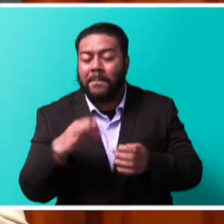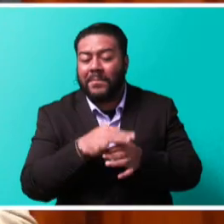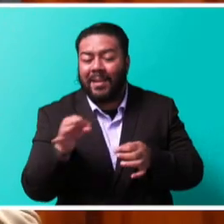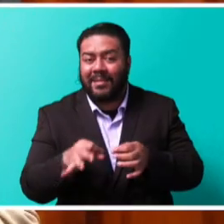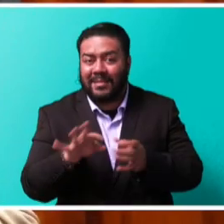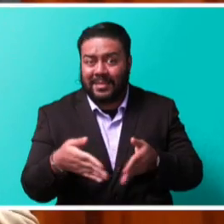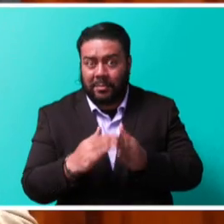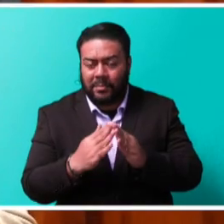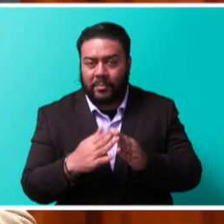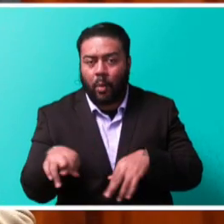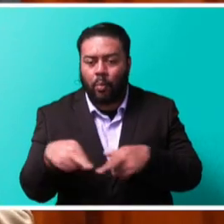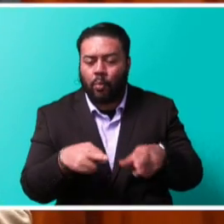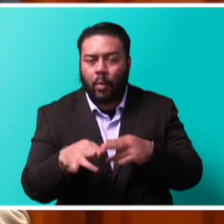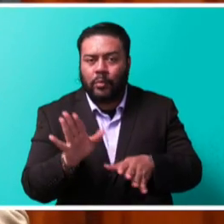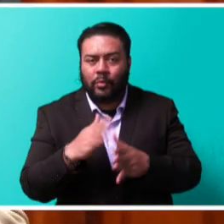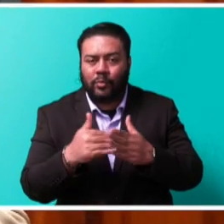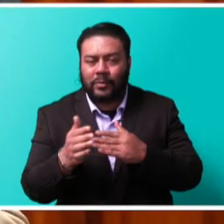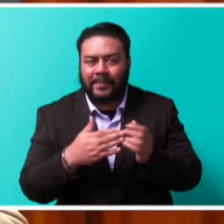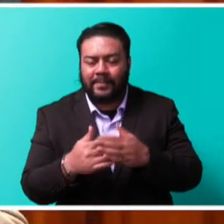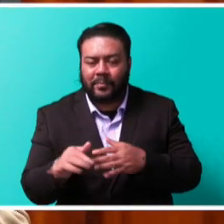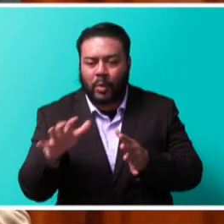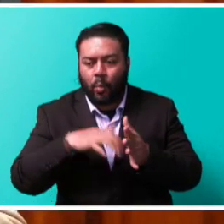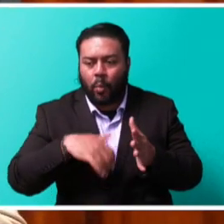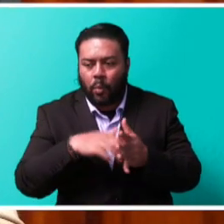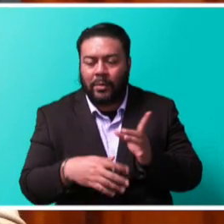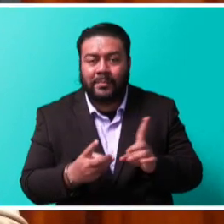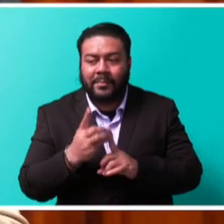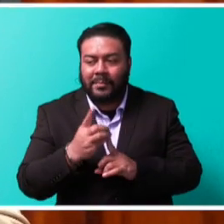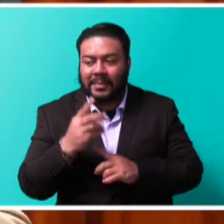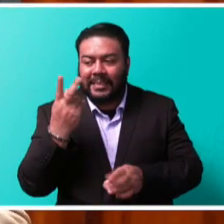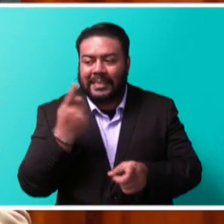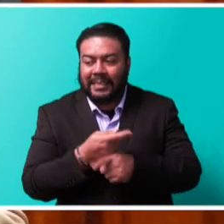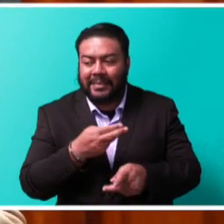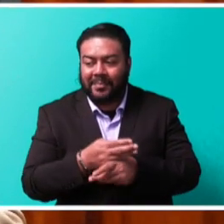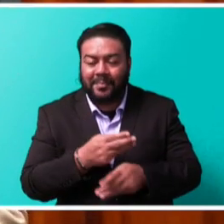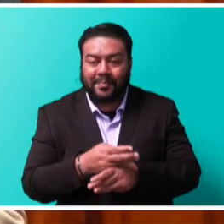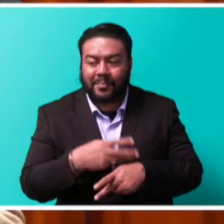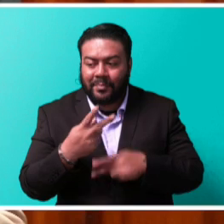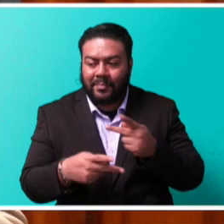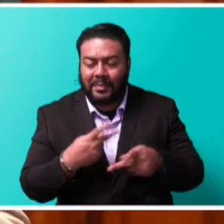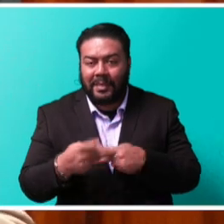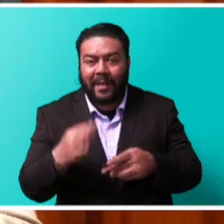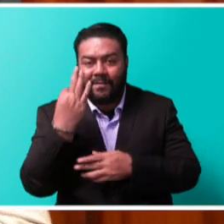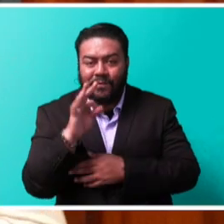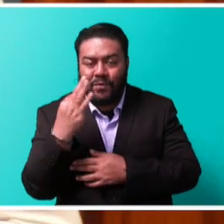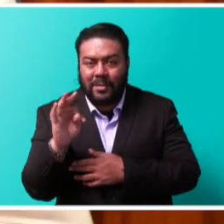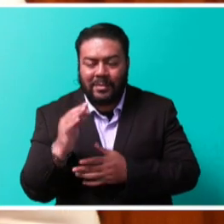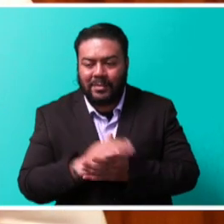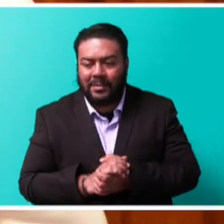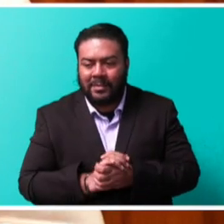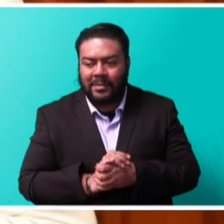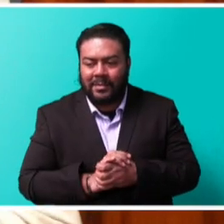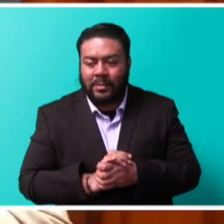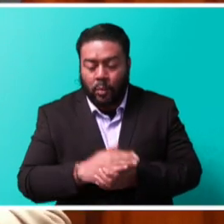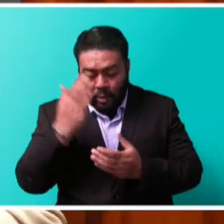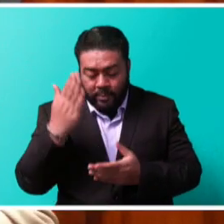establishment, road construction, quarry development, timber processing, and forest restoration activities. Honourable